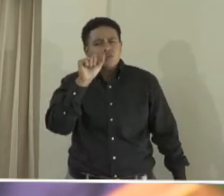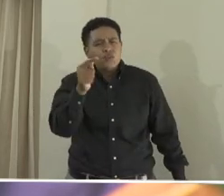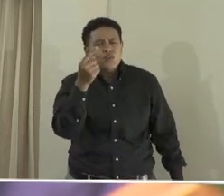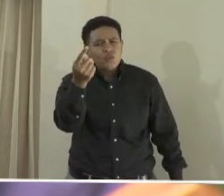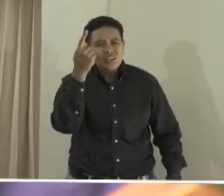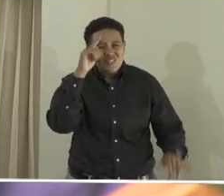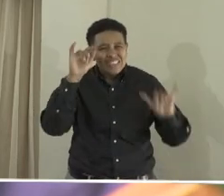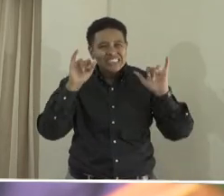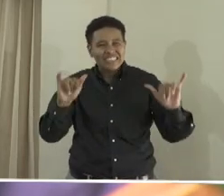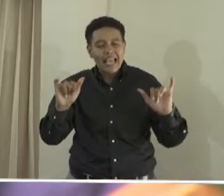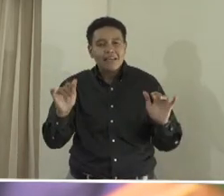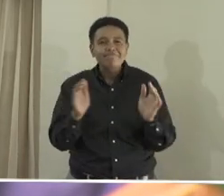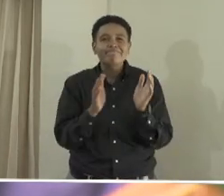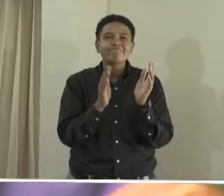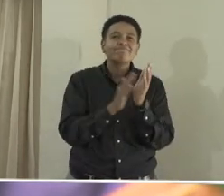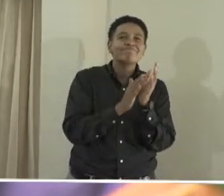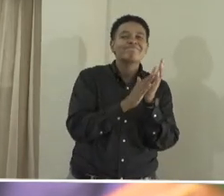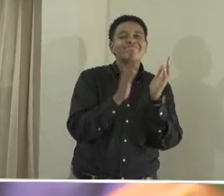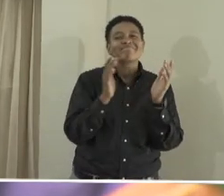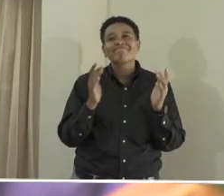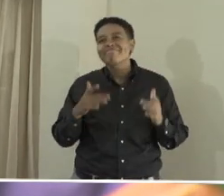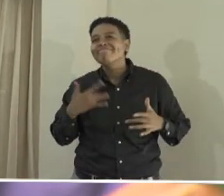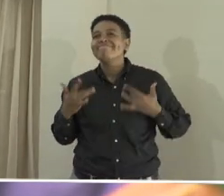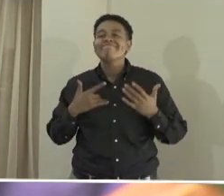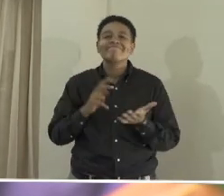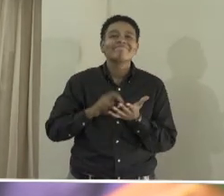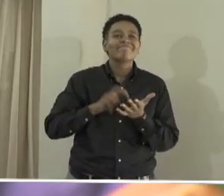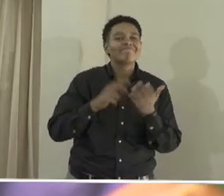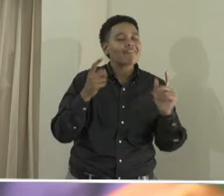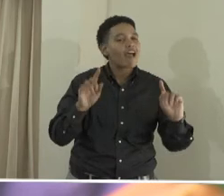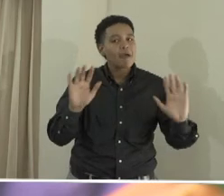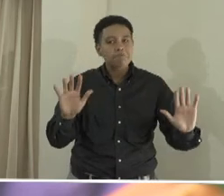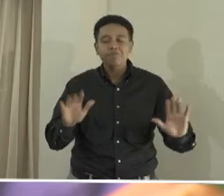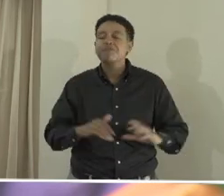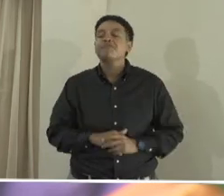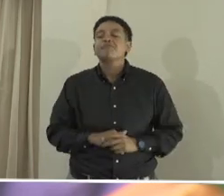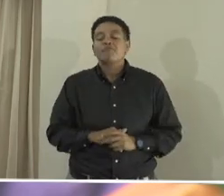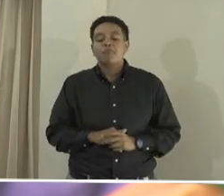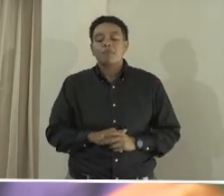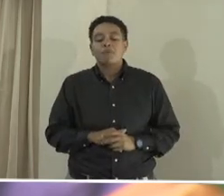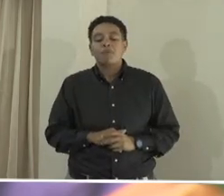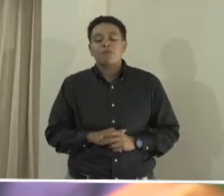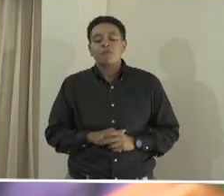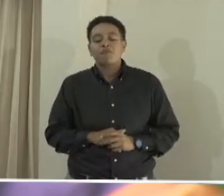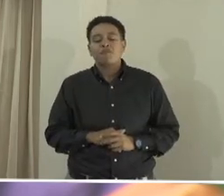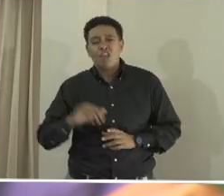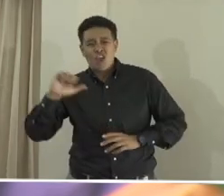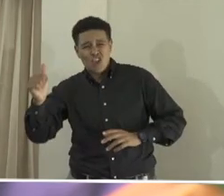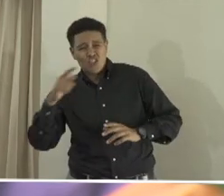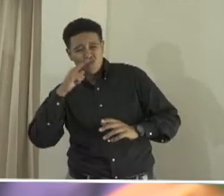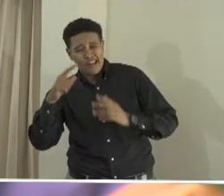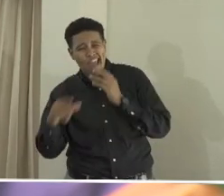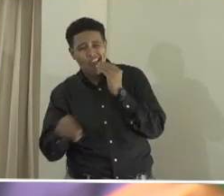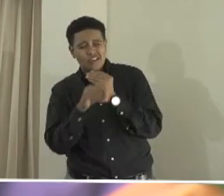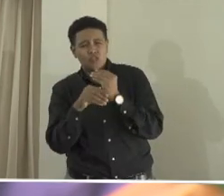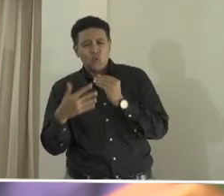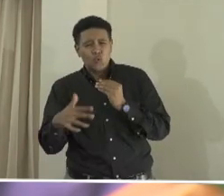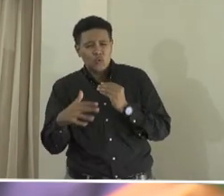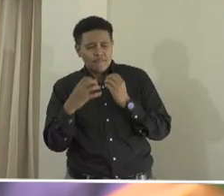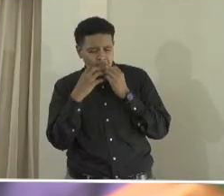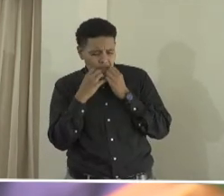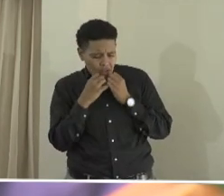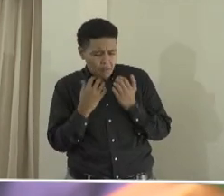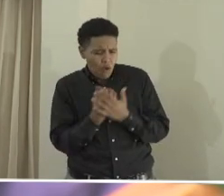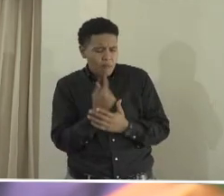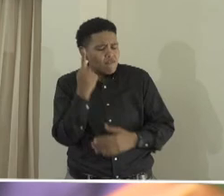the usual festivities. It provides another invaluable opportunity for